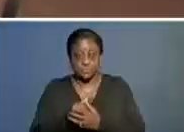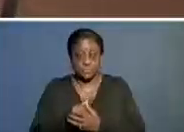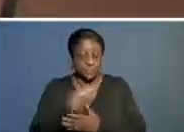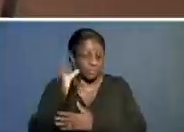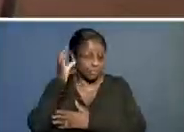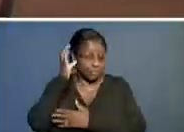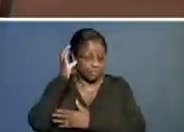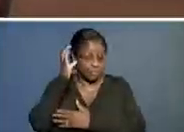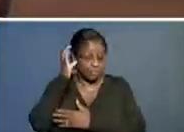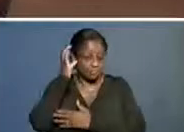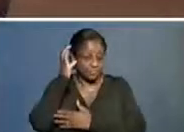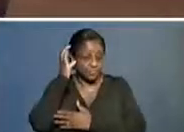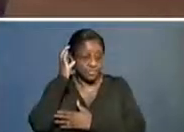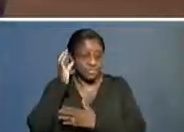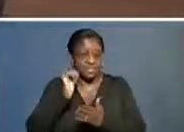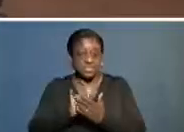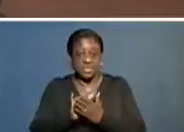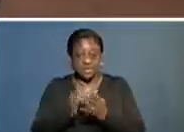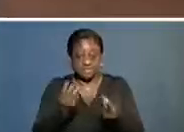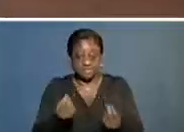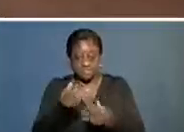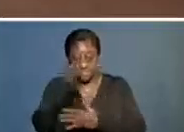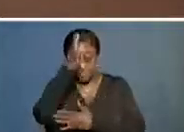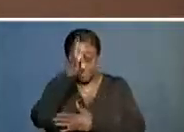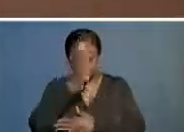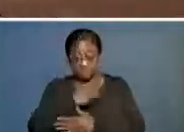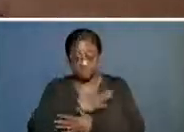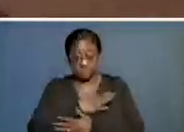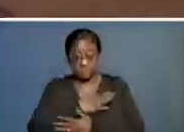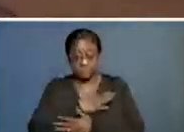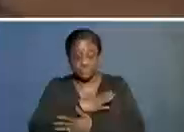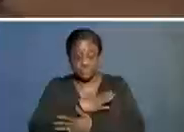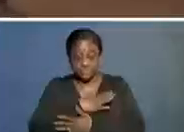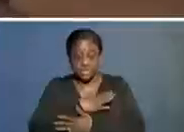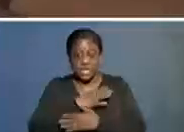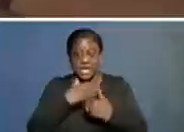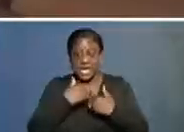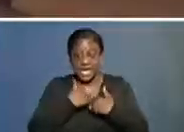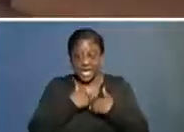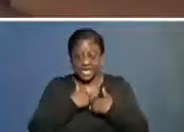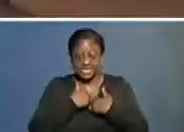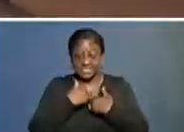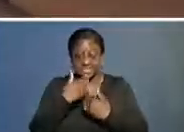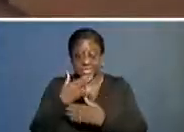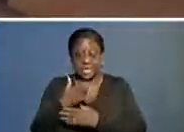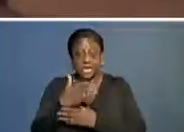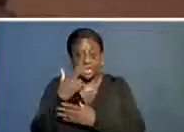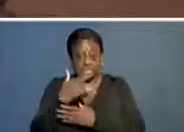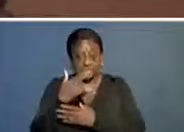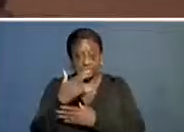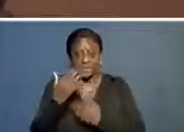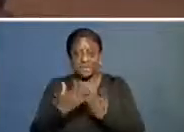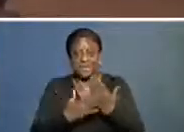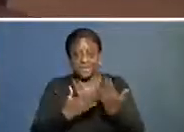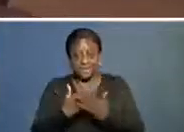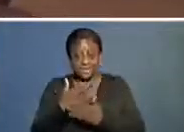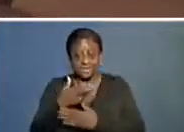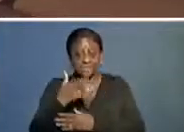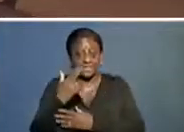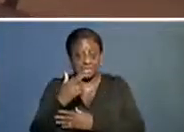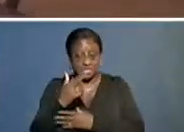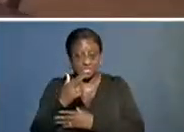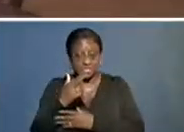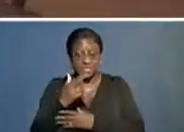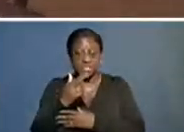intelligence that several men were armed with illegal handguns, proceeded